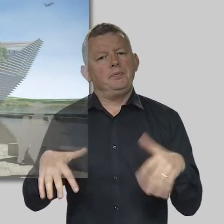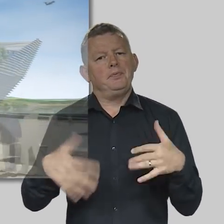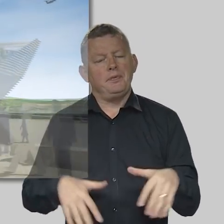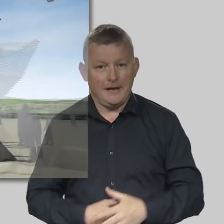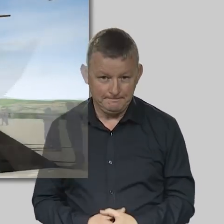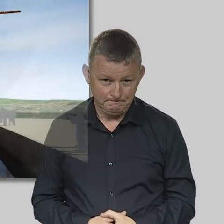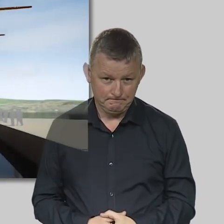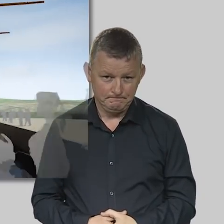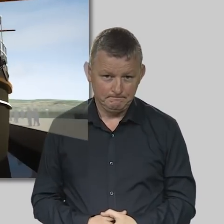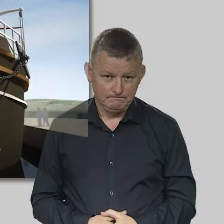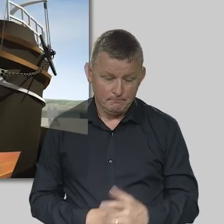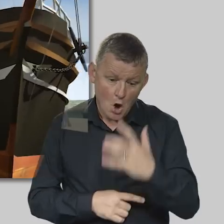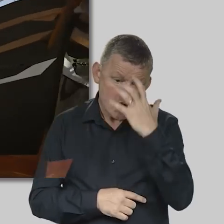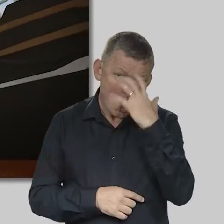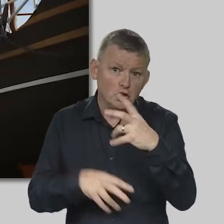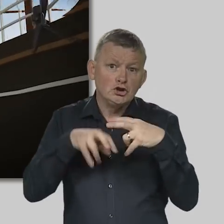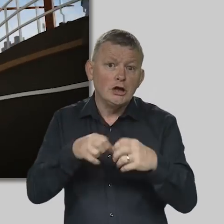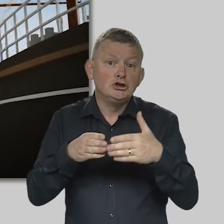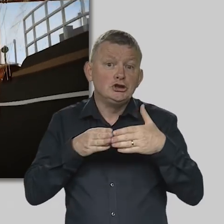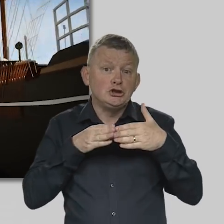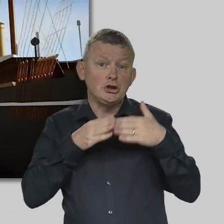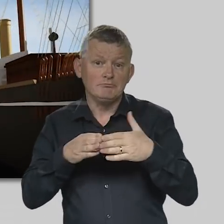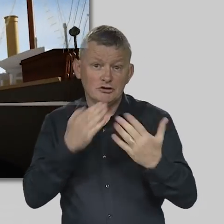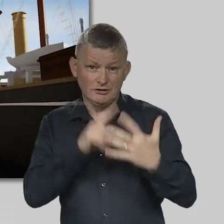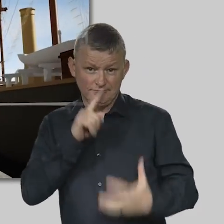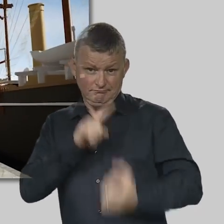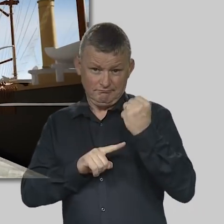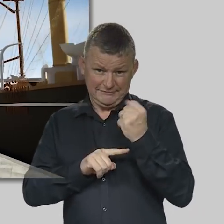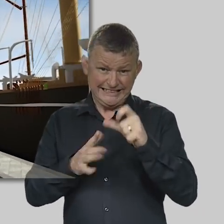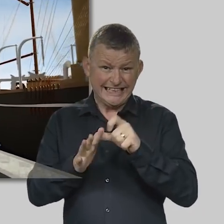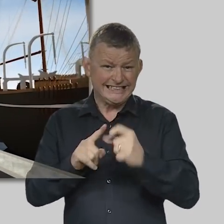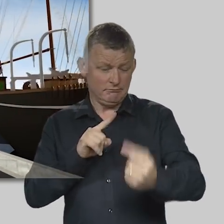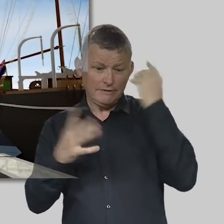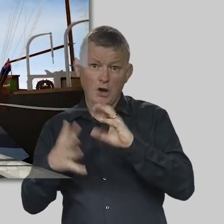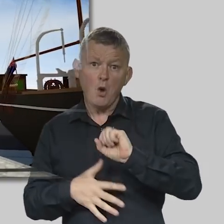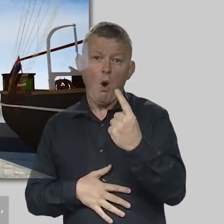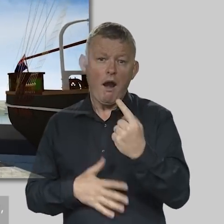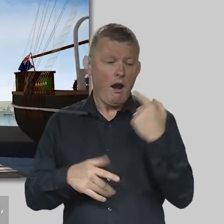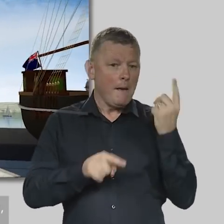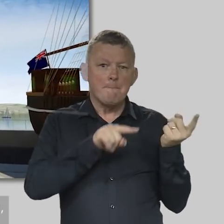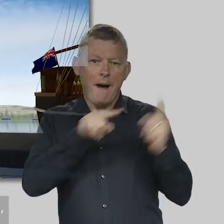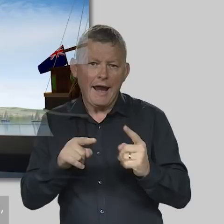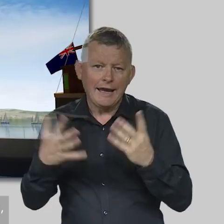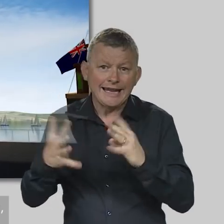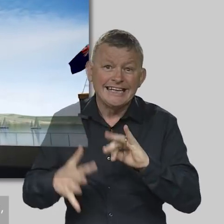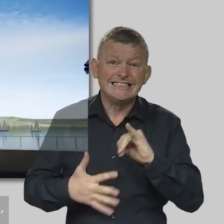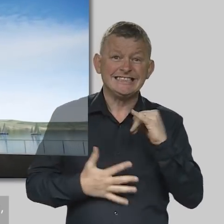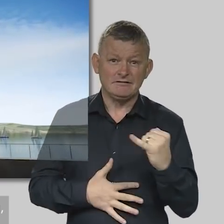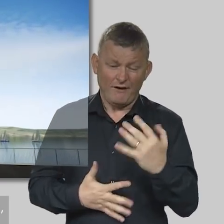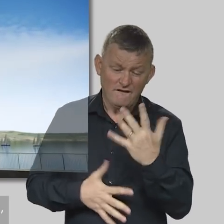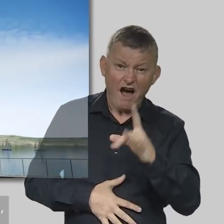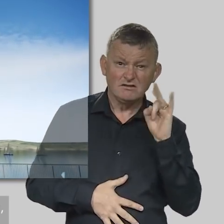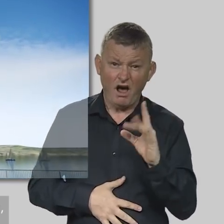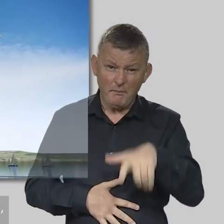The Royal Research Ship Discovery was built in Dundee in 1901 and returned home in 1986. It is now a 5-star